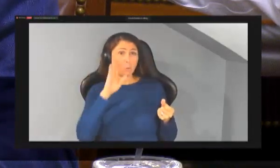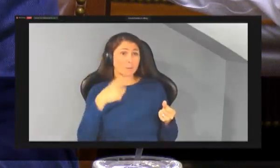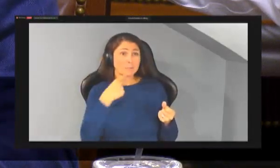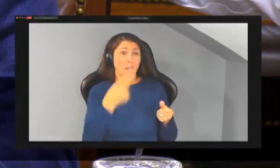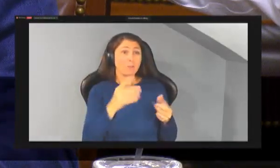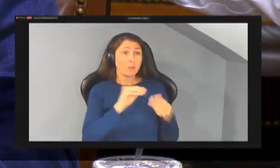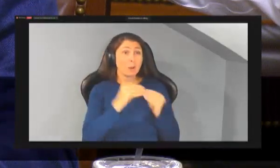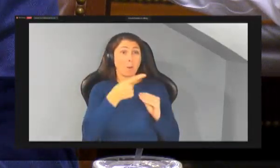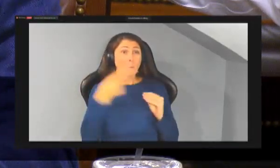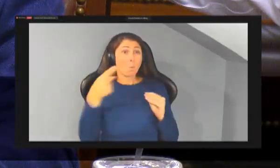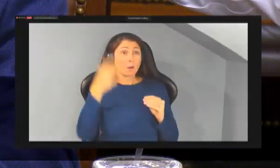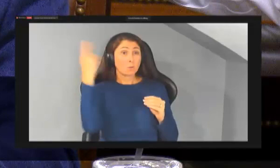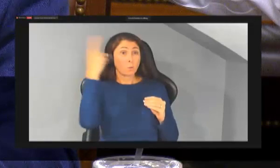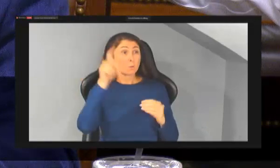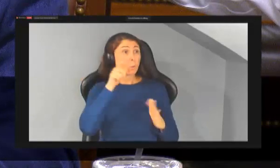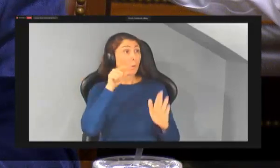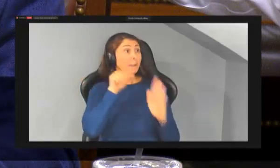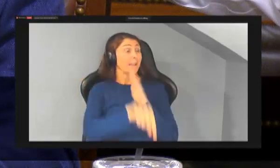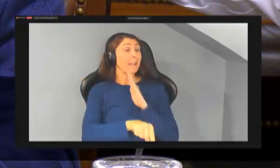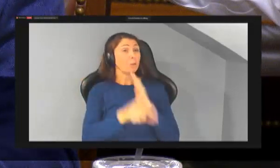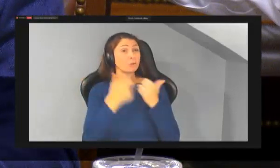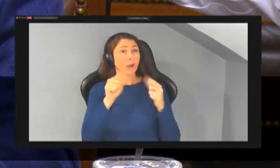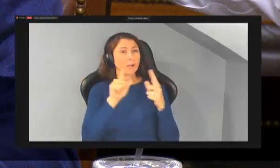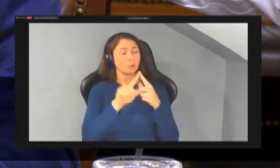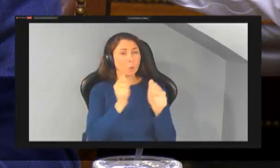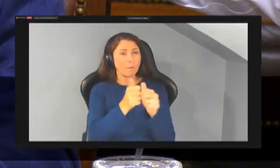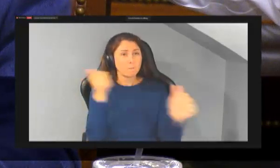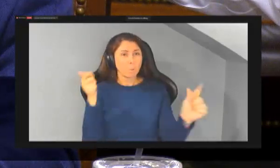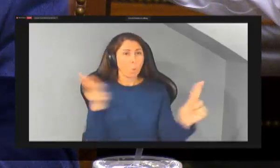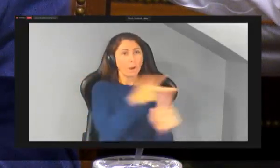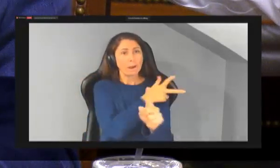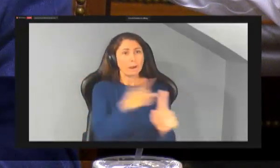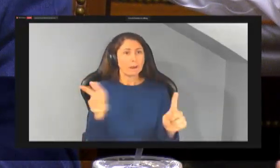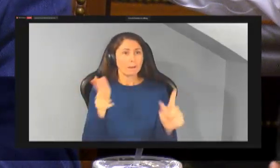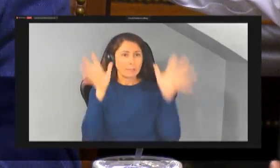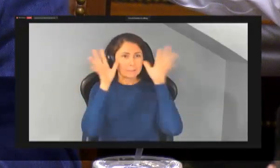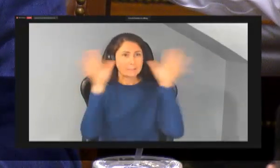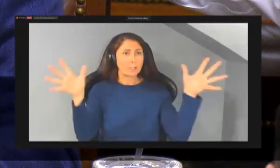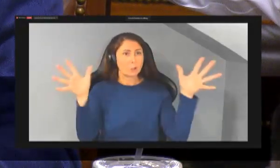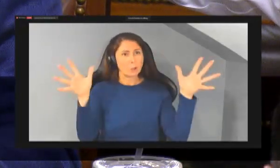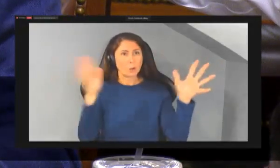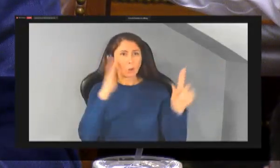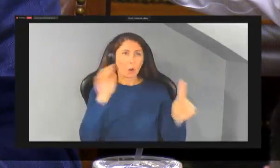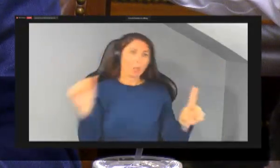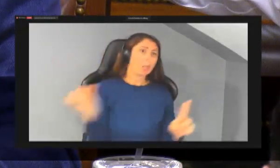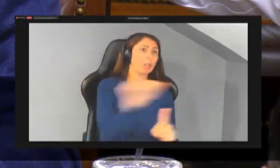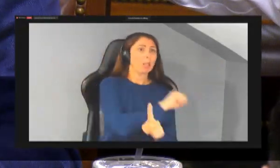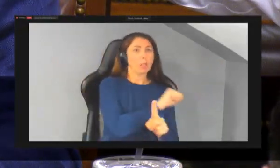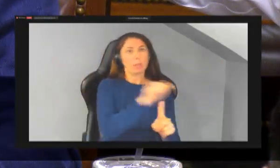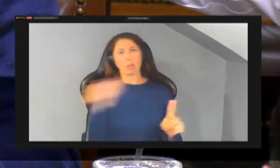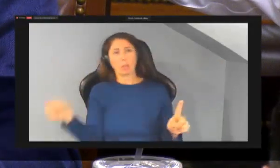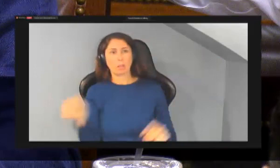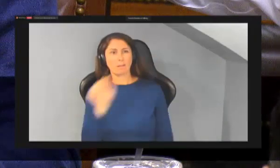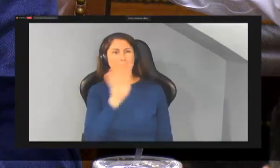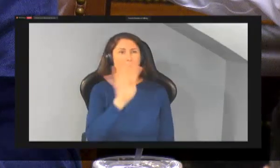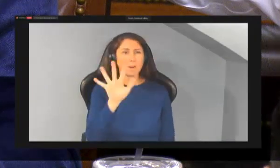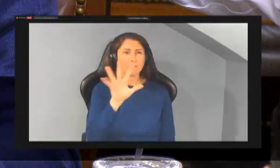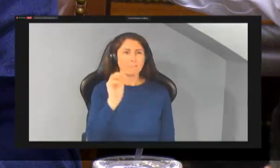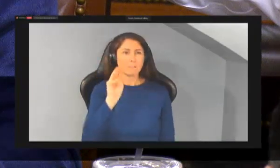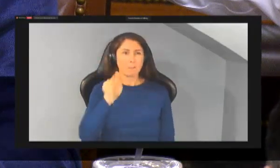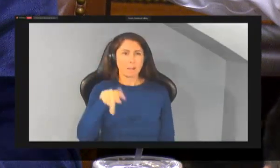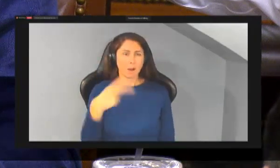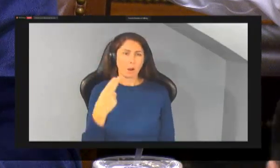people were killed on the highway is trying to avoid a deer. Okay, doing a sharp turn when you're going 45, 50 mile an hour.